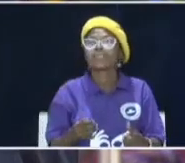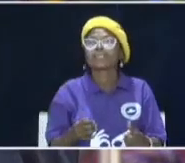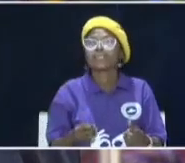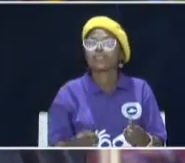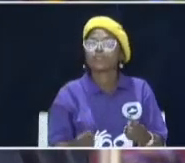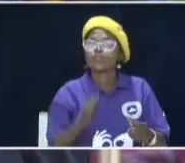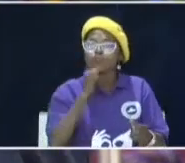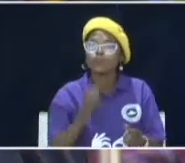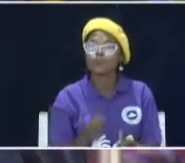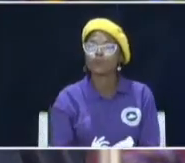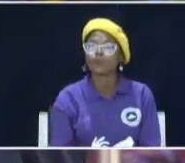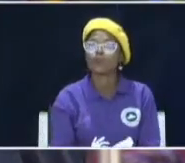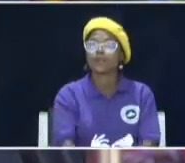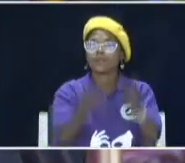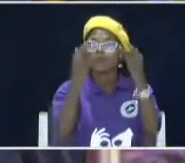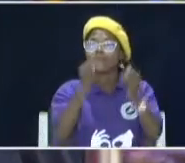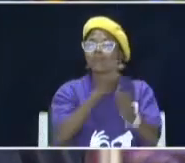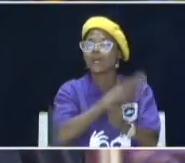prestigious awards.